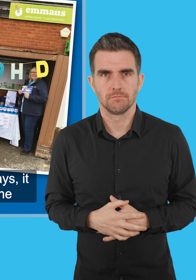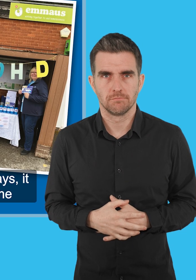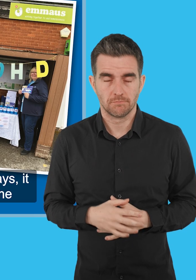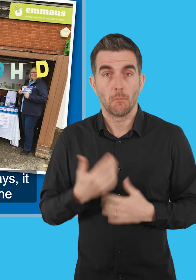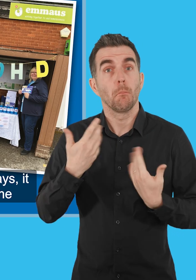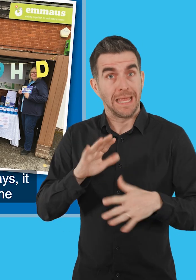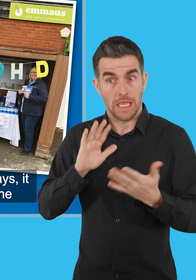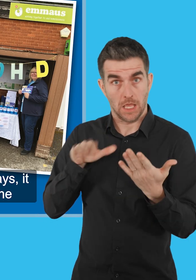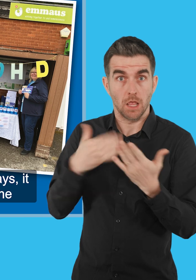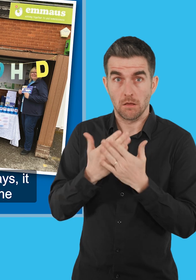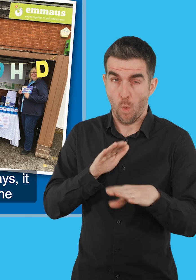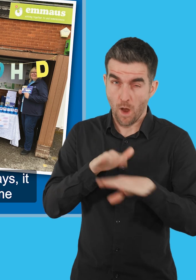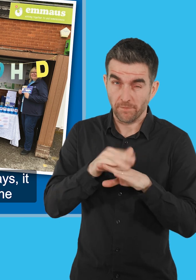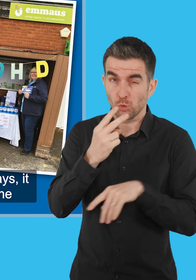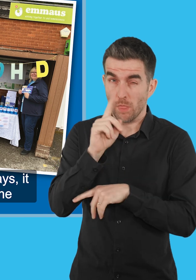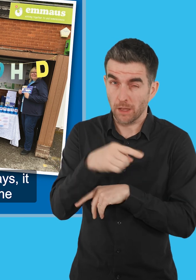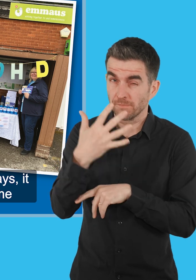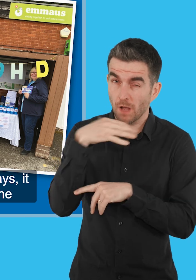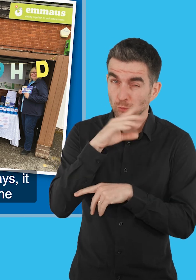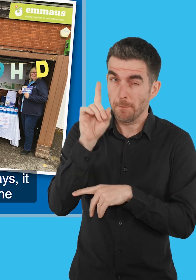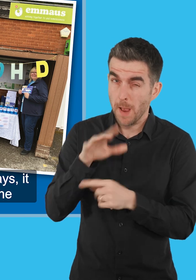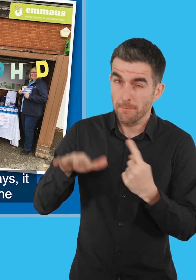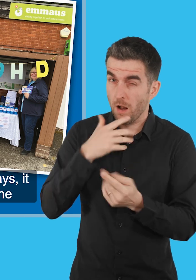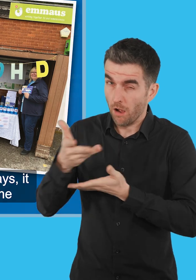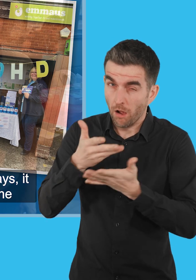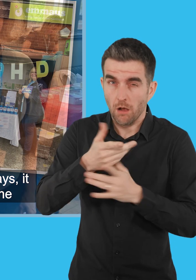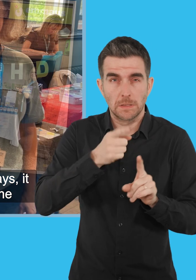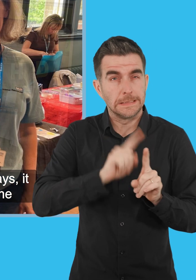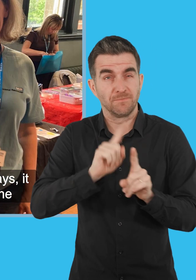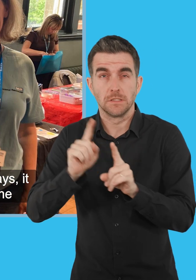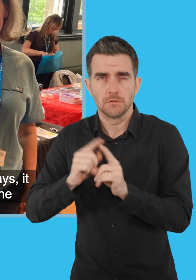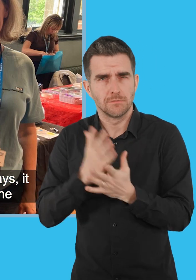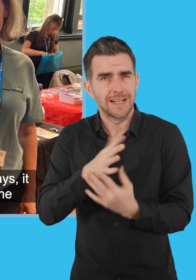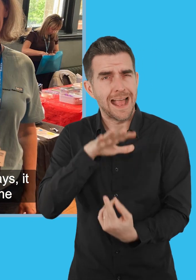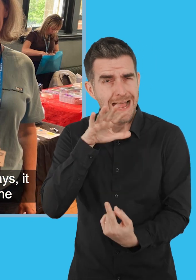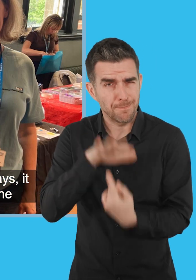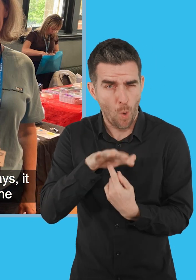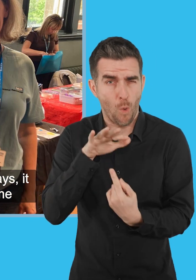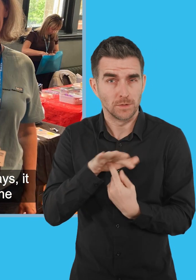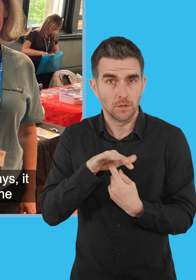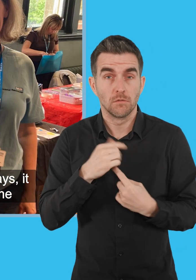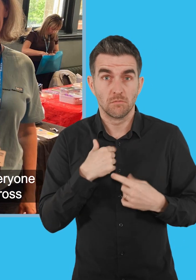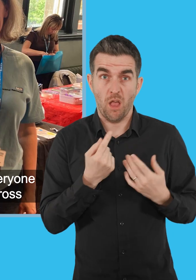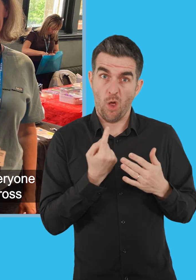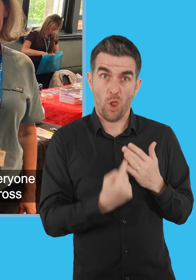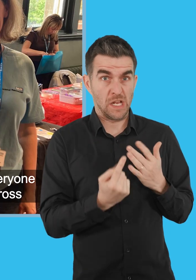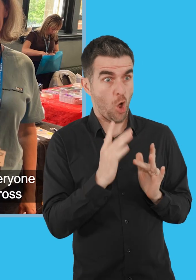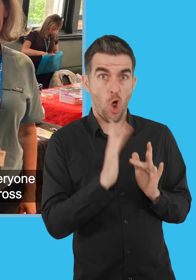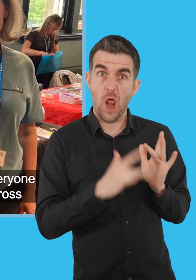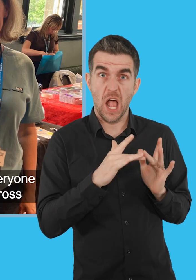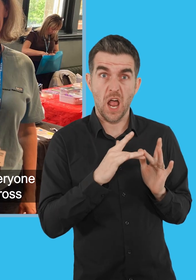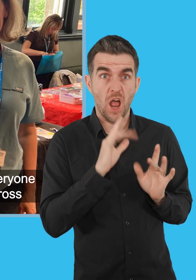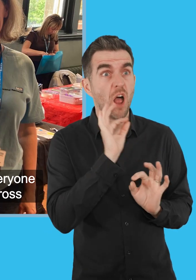We spoke to over 2,500 people in lots of different ways. It was so important to us that it wasn't just an online survey that